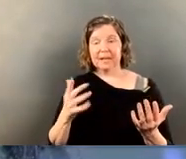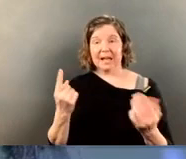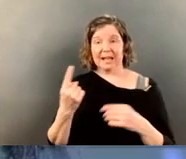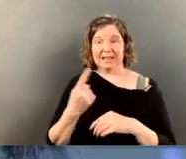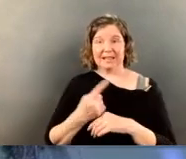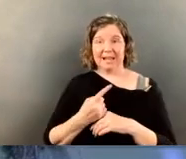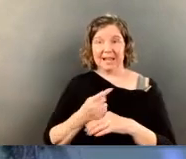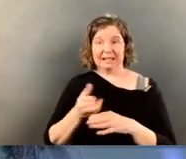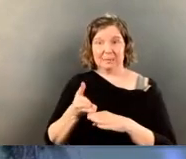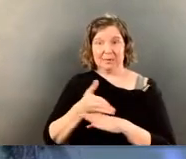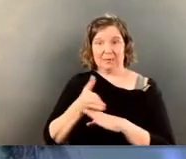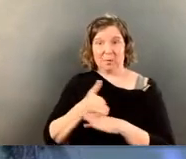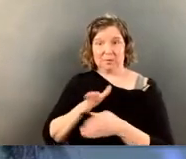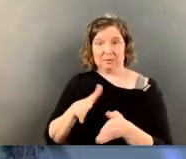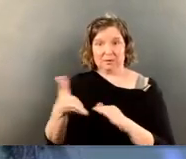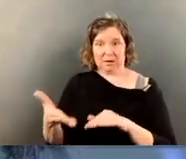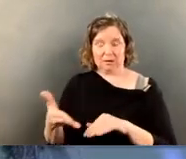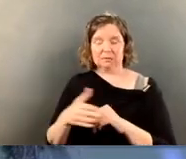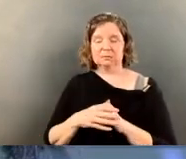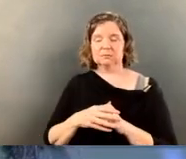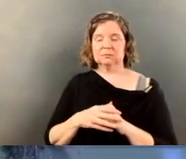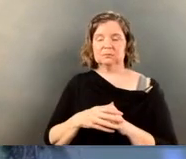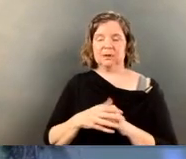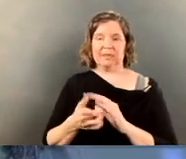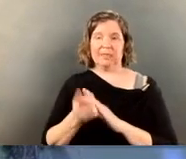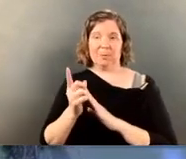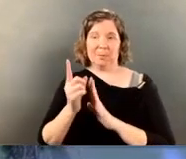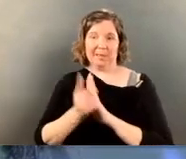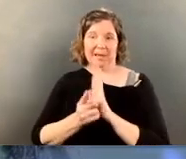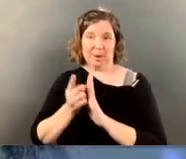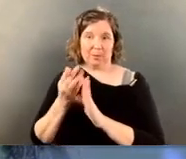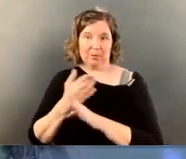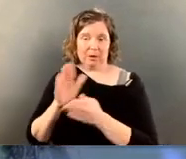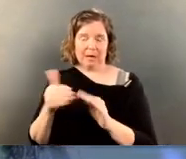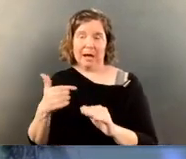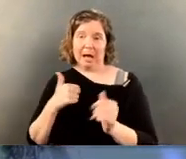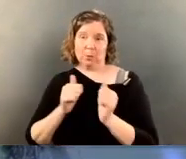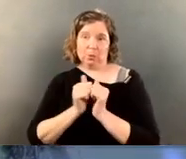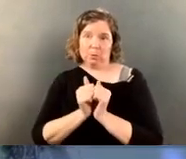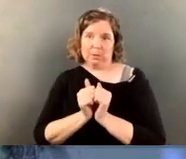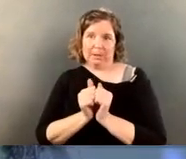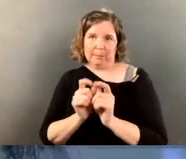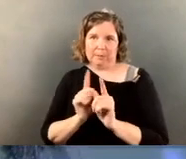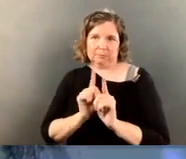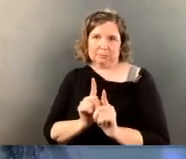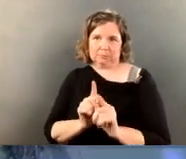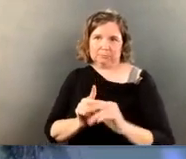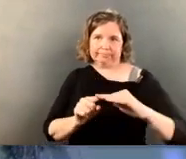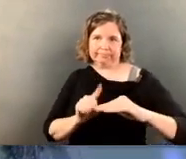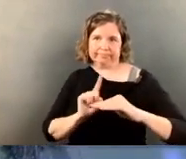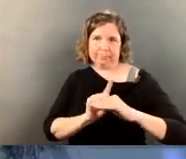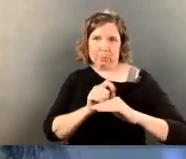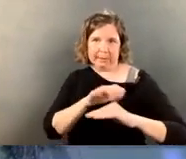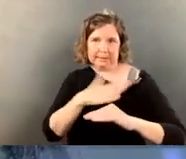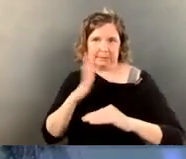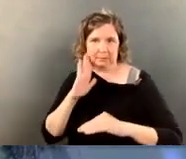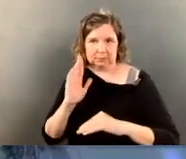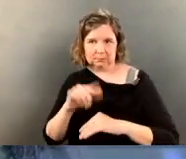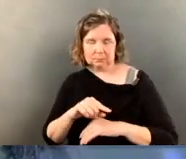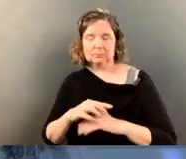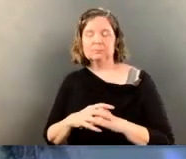days leading up to him dying, the moments, the hours, I was with him. I was right by his side.